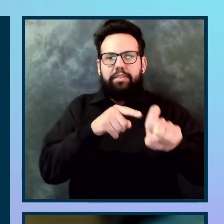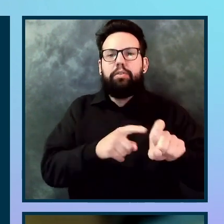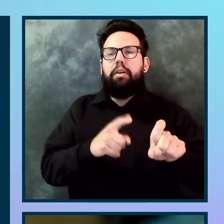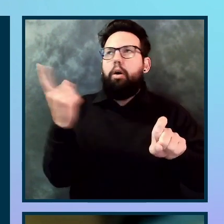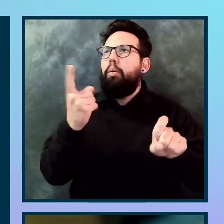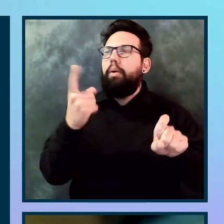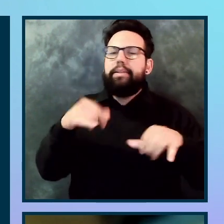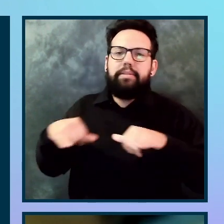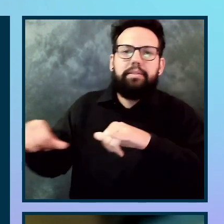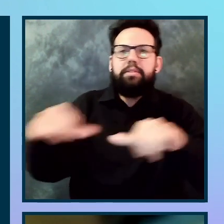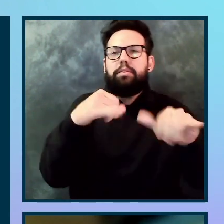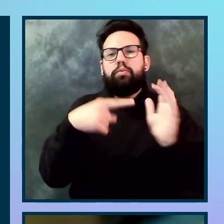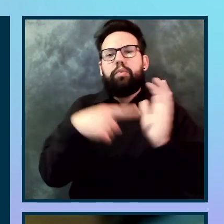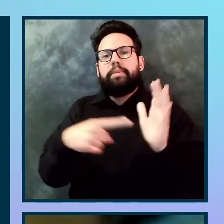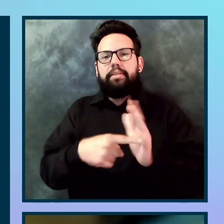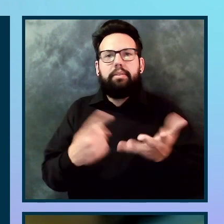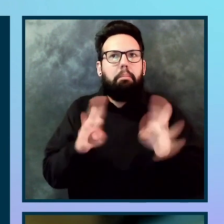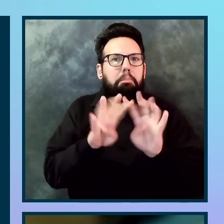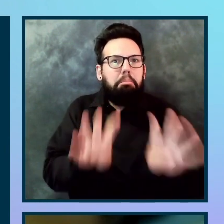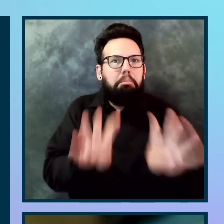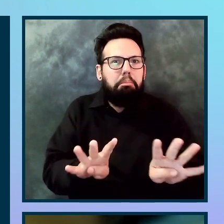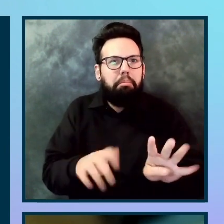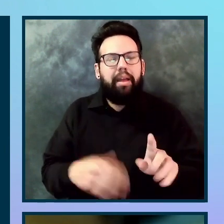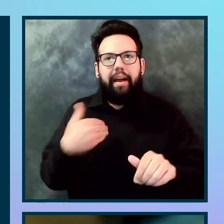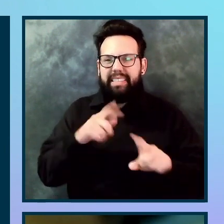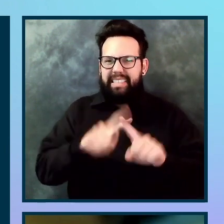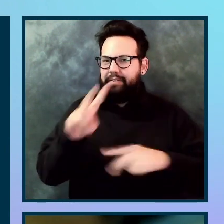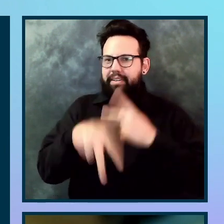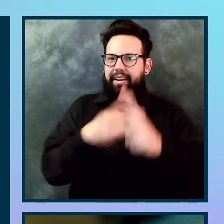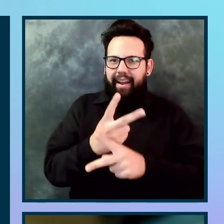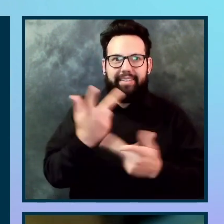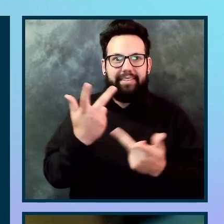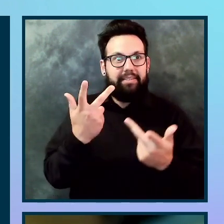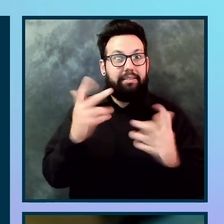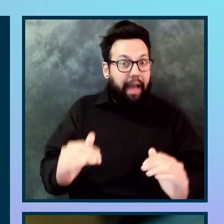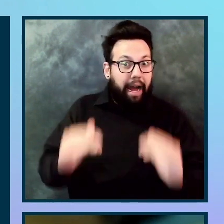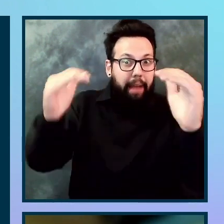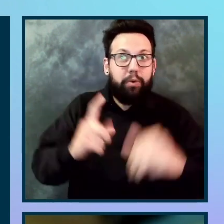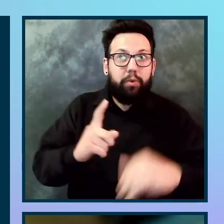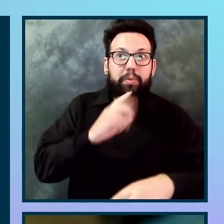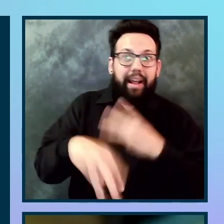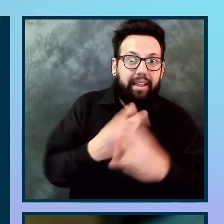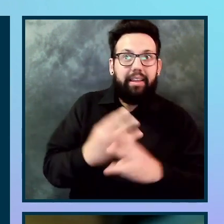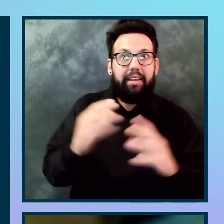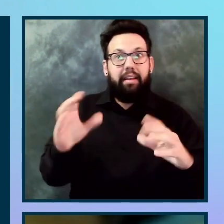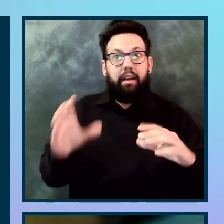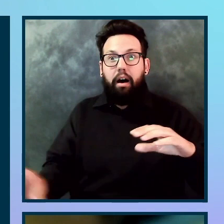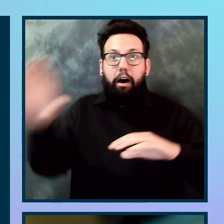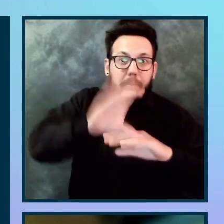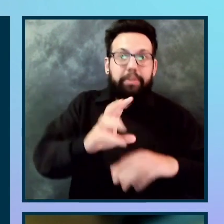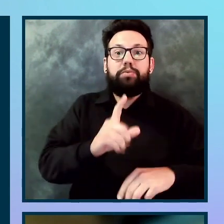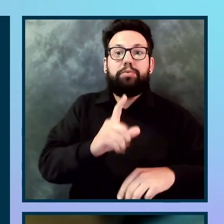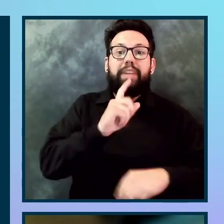have augmented reality, virtual reality, mixed reality, hyper reality, the list goes on. Some people use XR